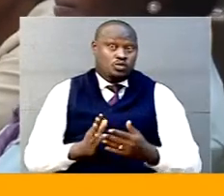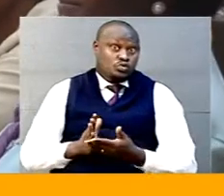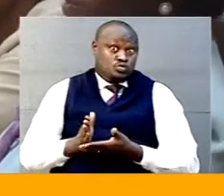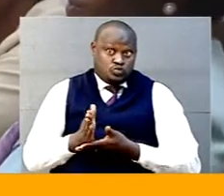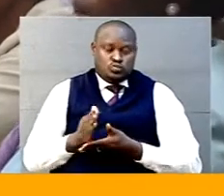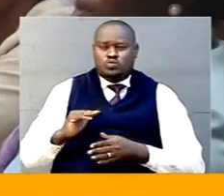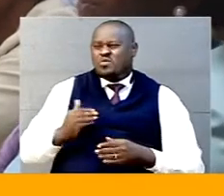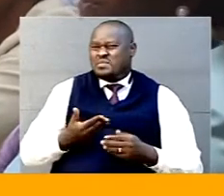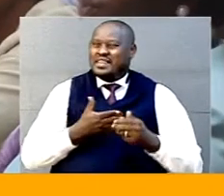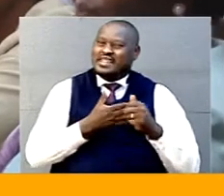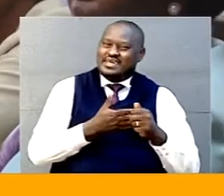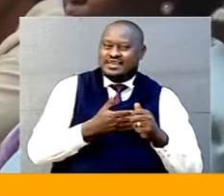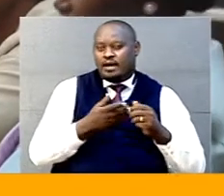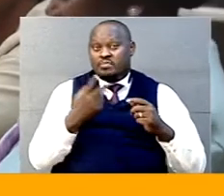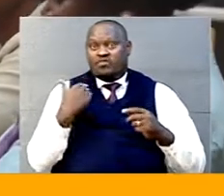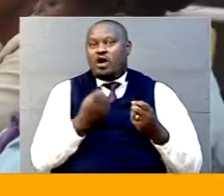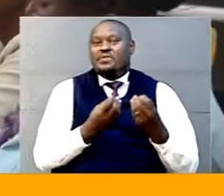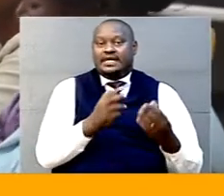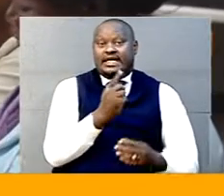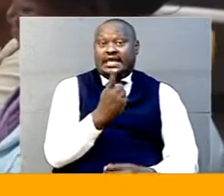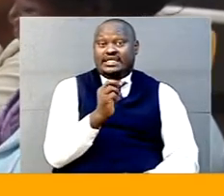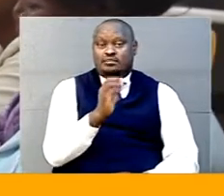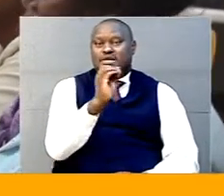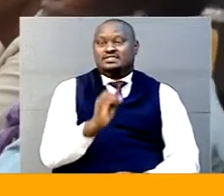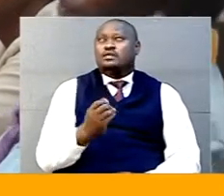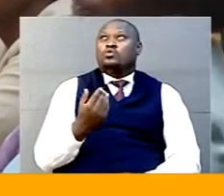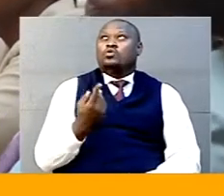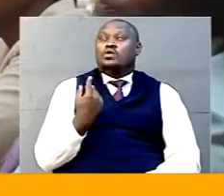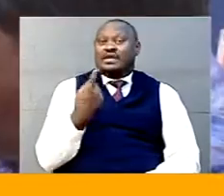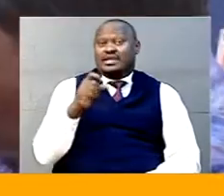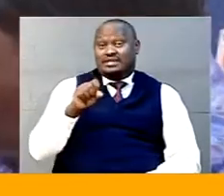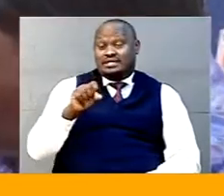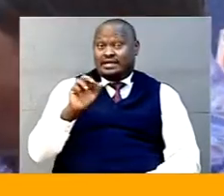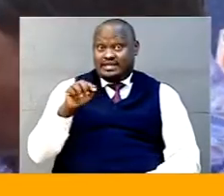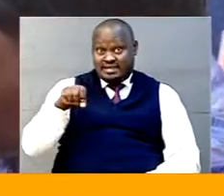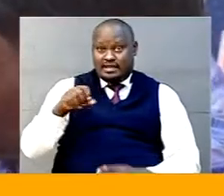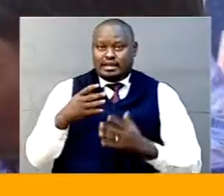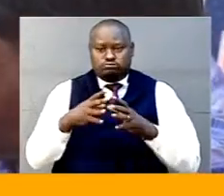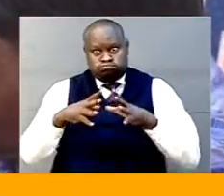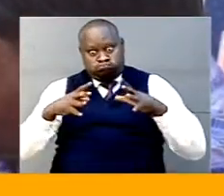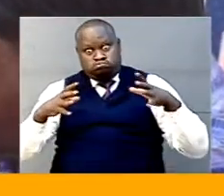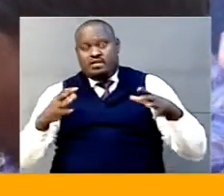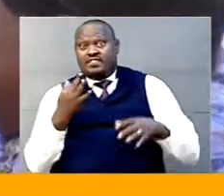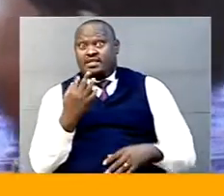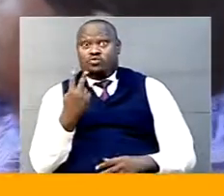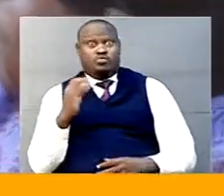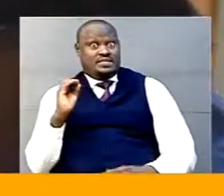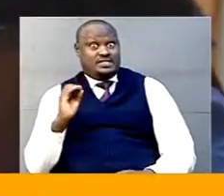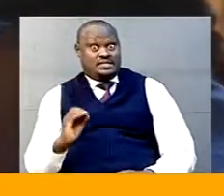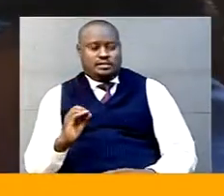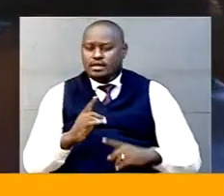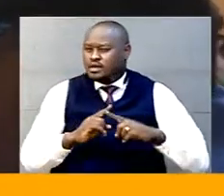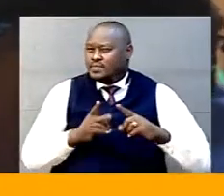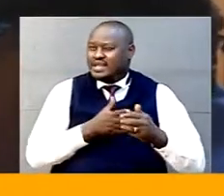in leadership positions has increased from 18% in 1989 to now 32%, the Speaker of Parliament, Rebecca